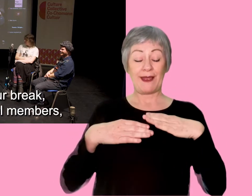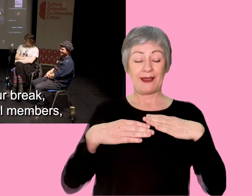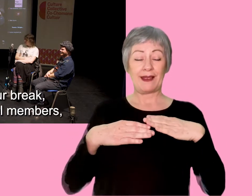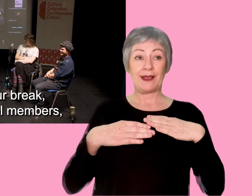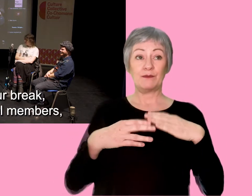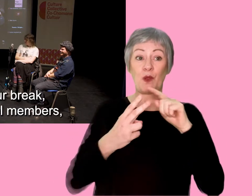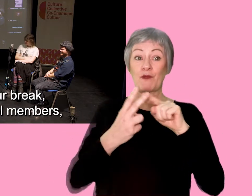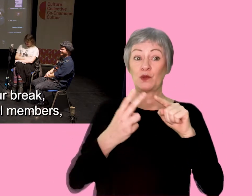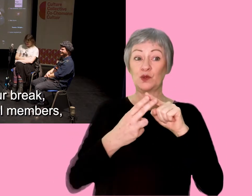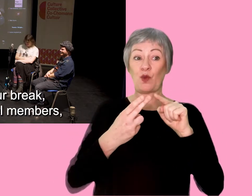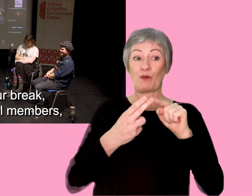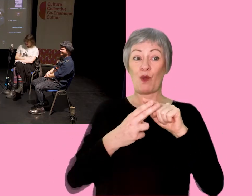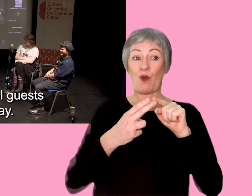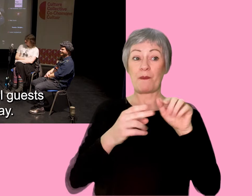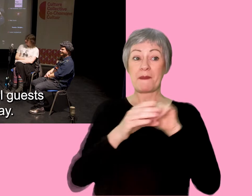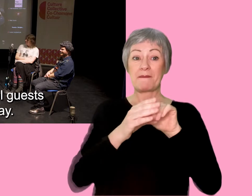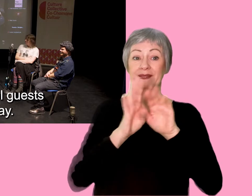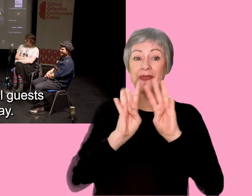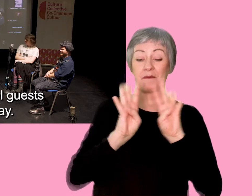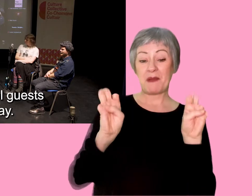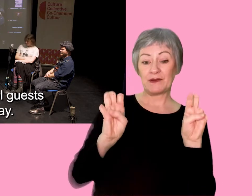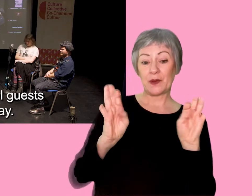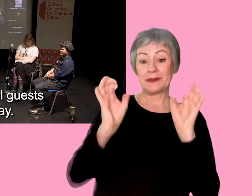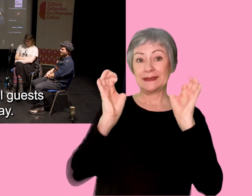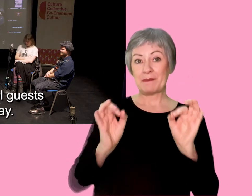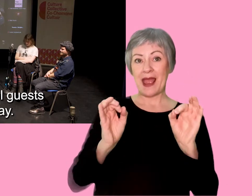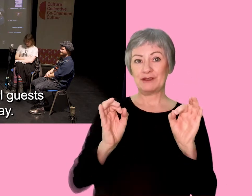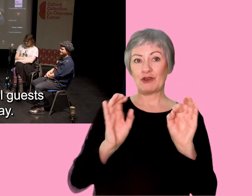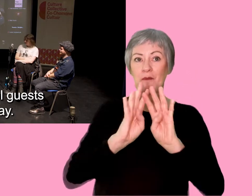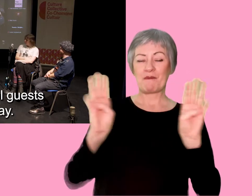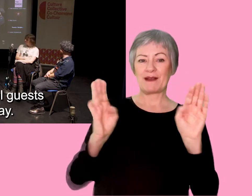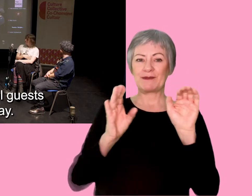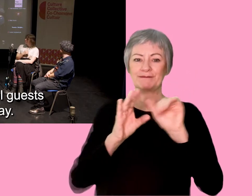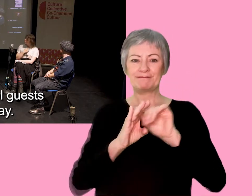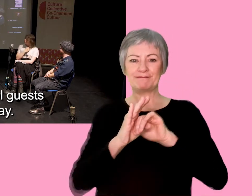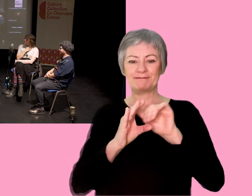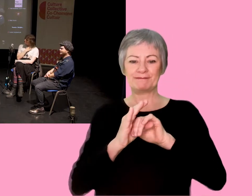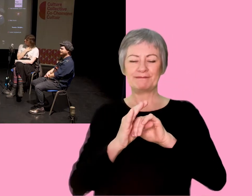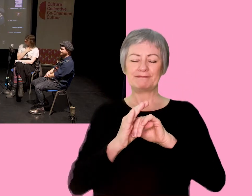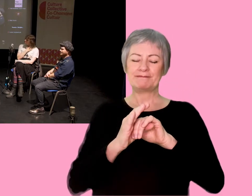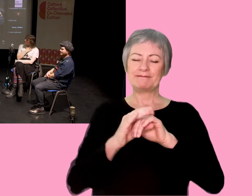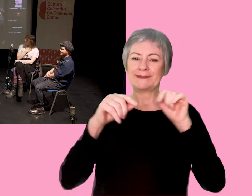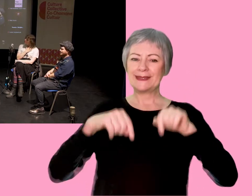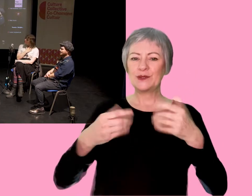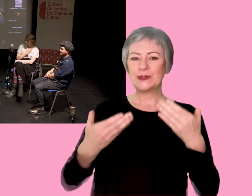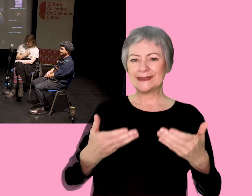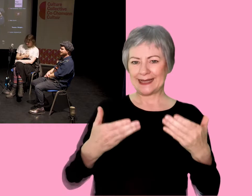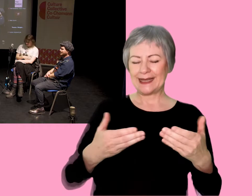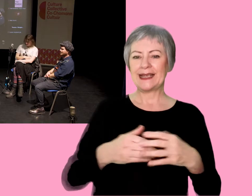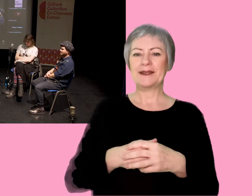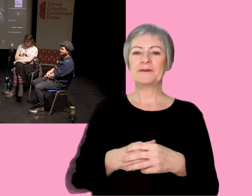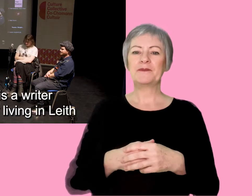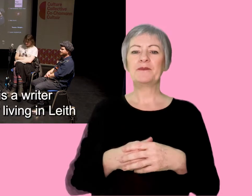we've got two more panel members, two more very special panel guests here with us today.